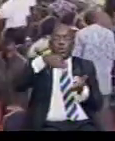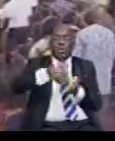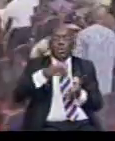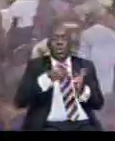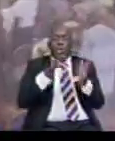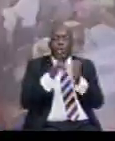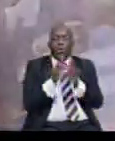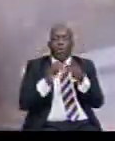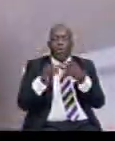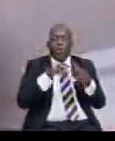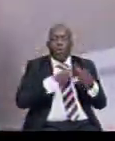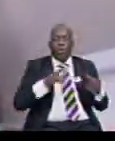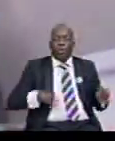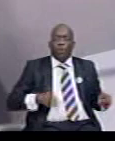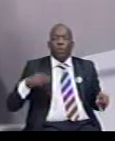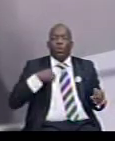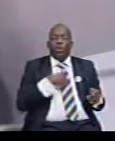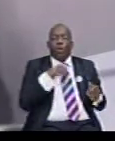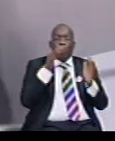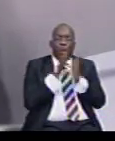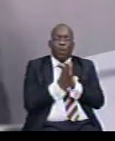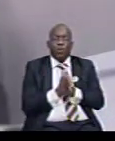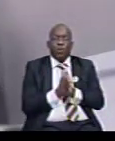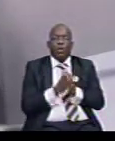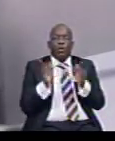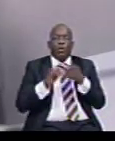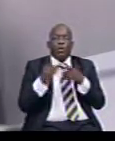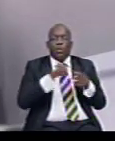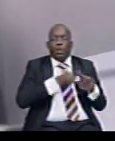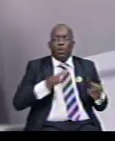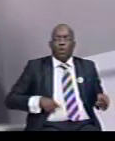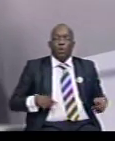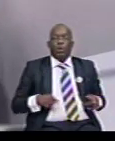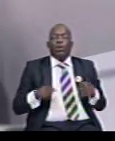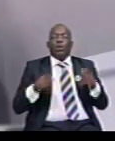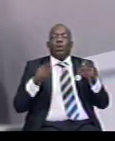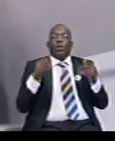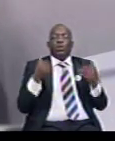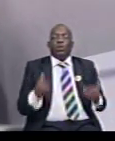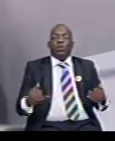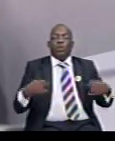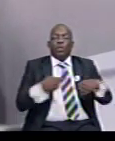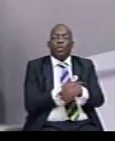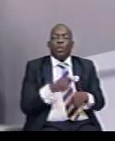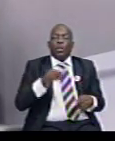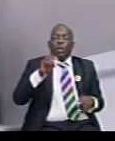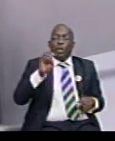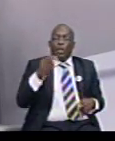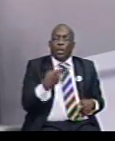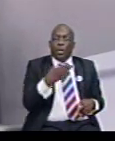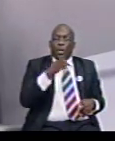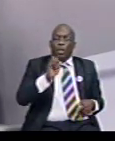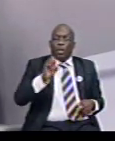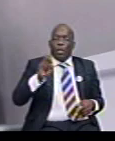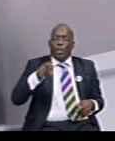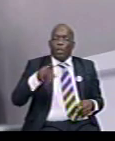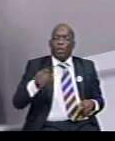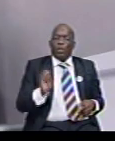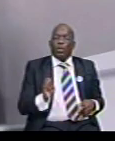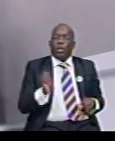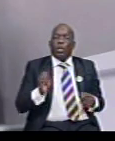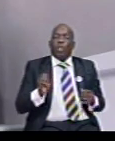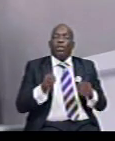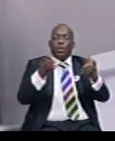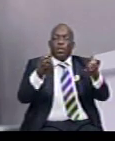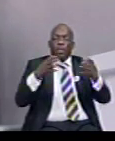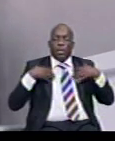Lord together today, Ezekiah's healing, Ezekiah's health, Ezekiah's drive,